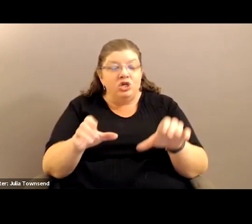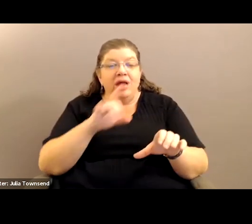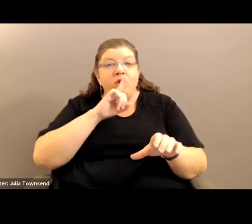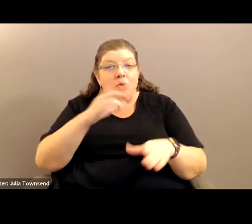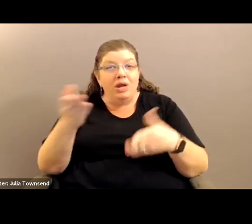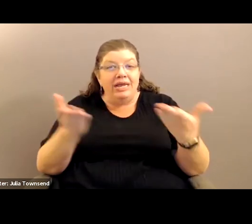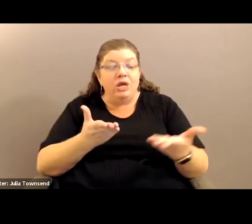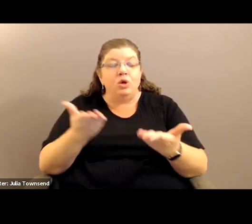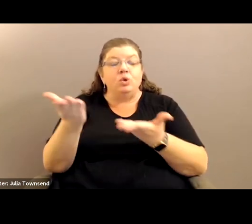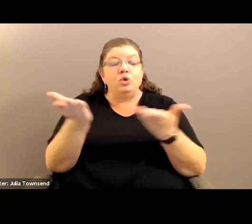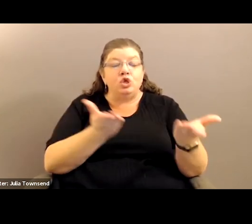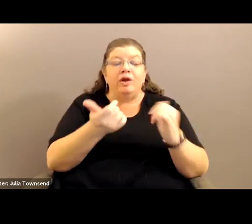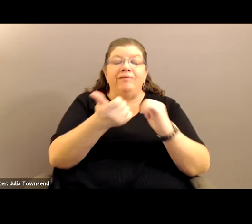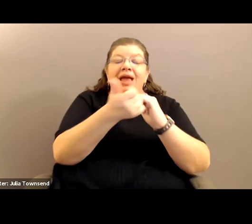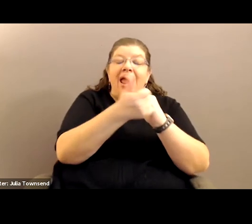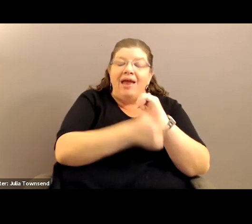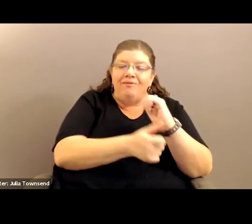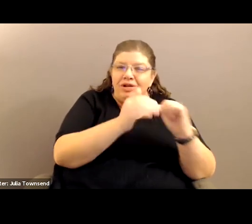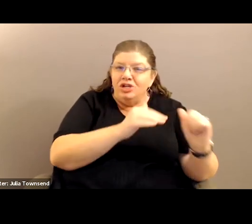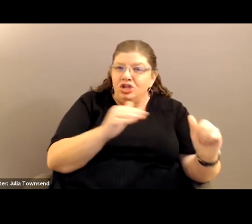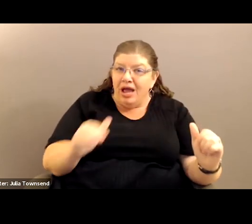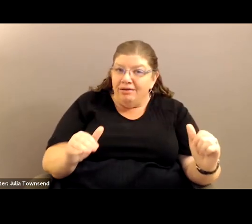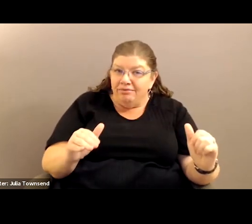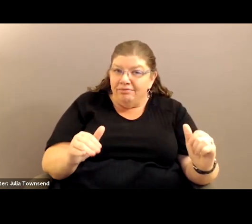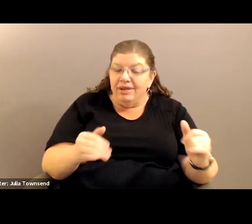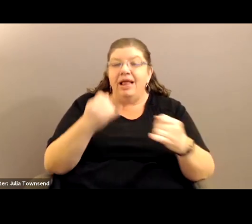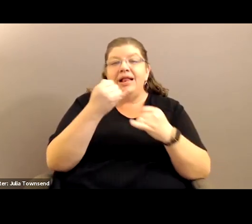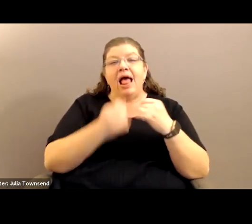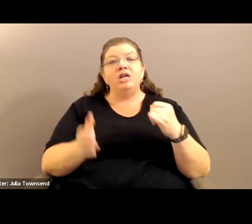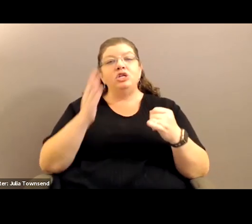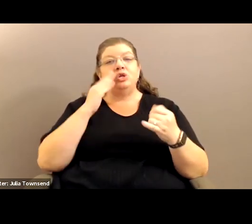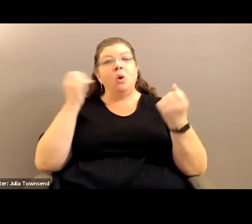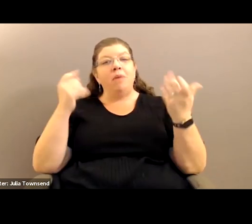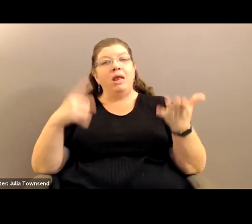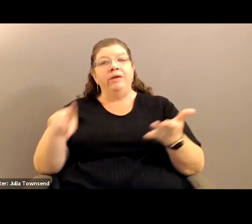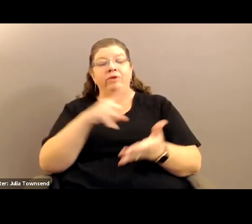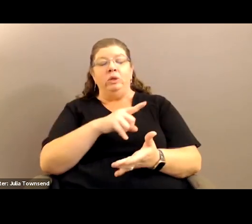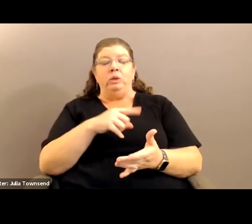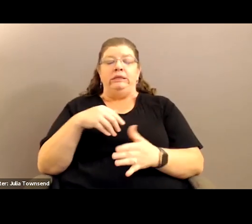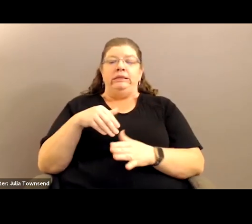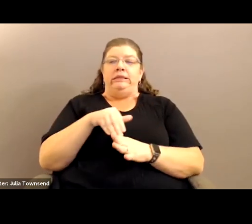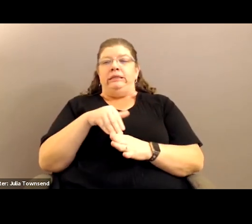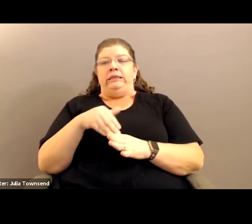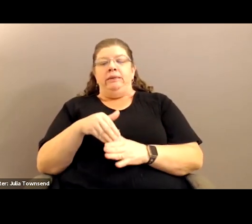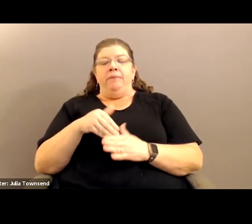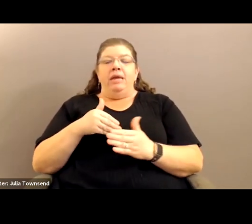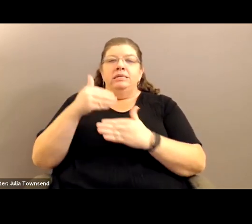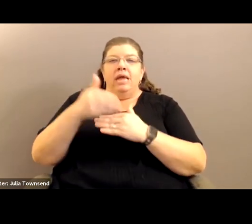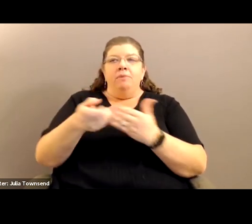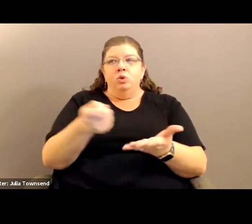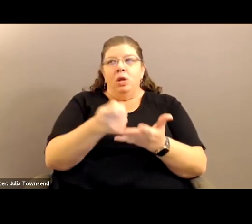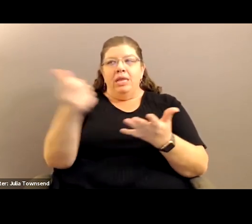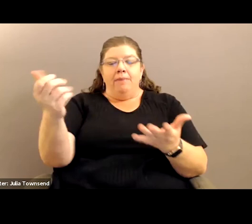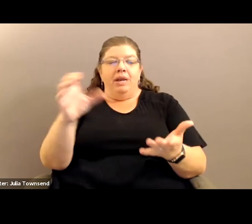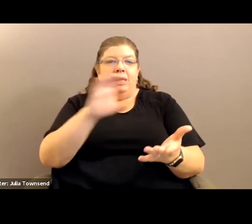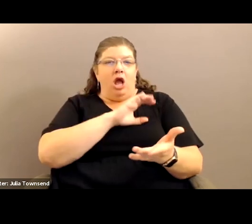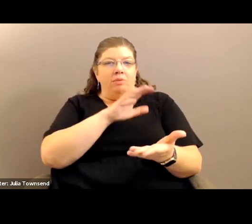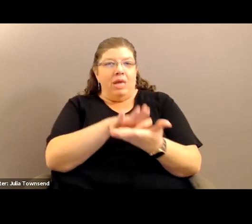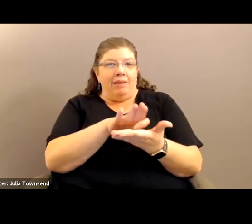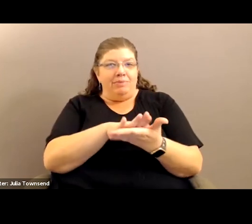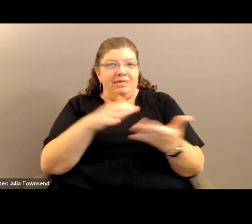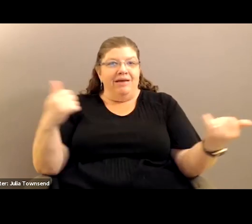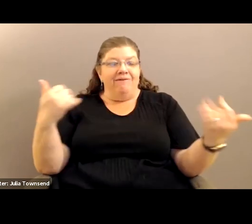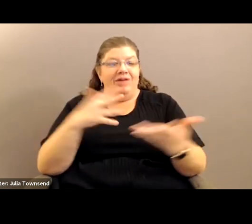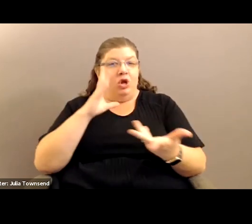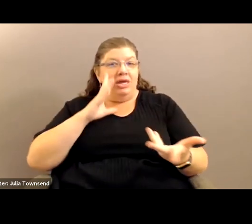serve every child lastly i know that many of you are hesitant about taking a step towards eliminating cops on campus because you fear the